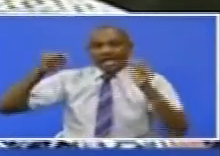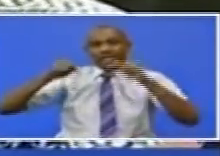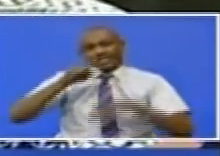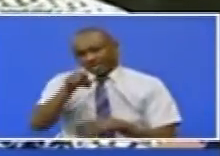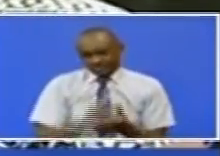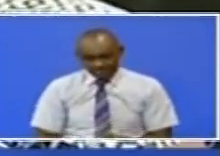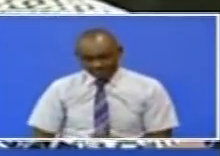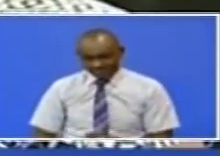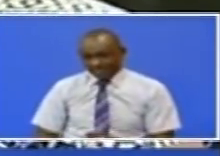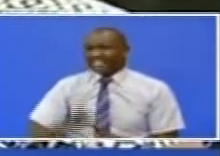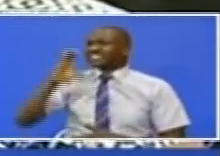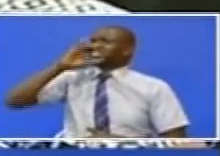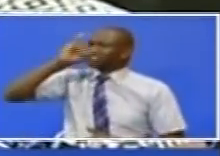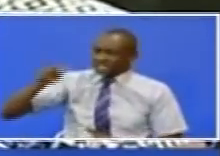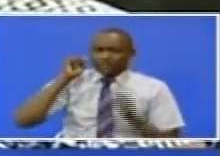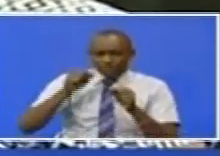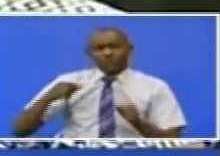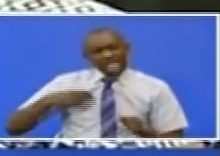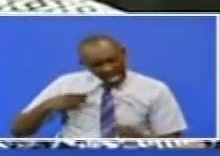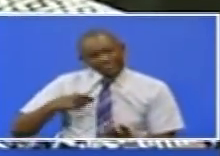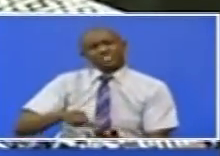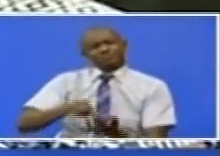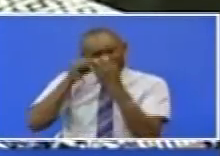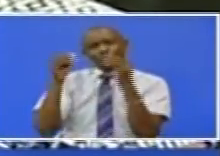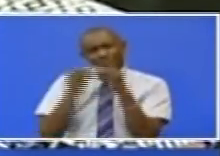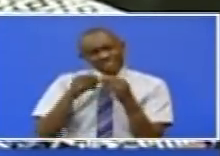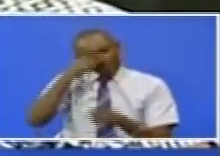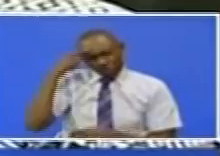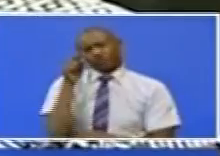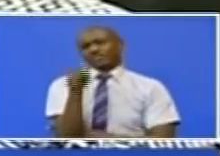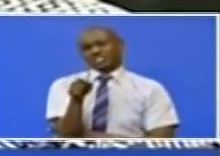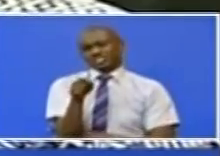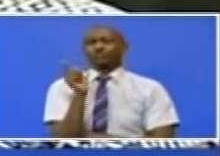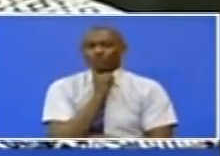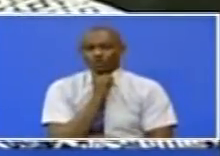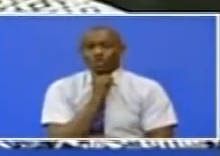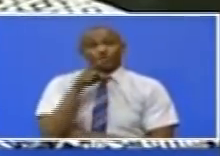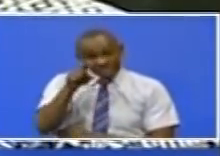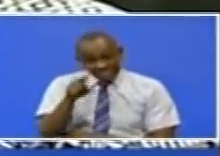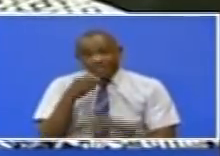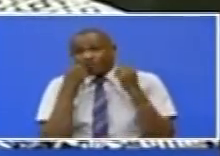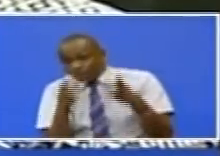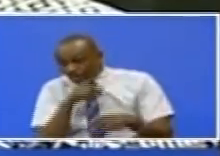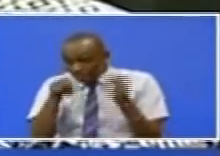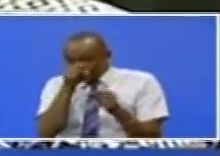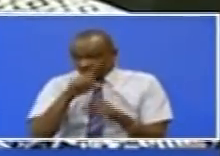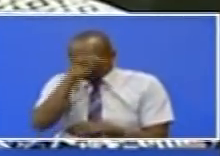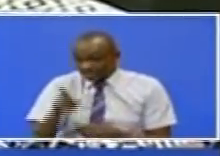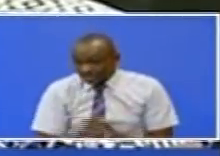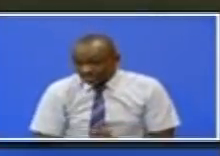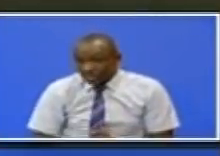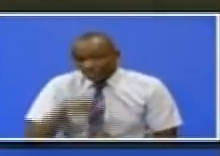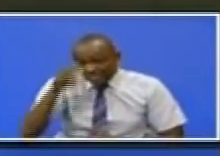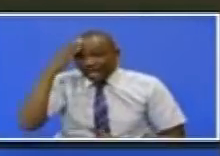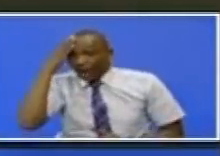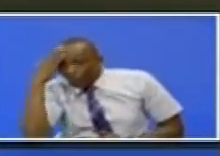Chief Justice is set to convene a sitting over the allegations facing you. Have you been formally informed about them? Do